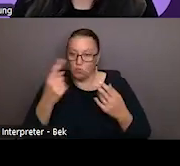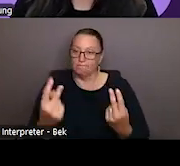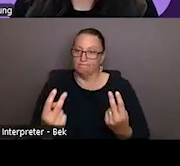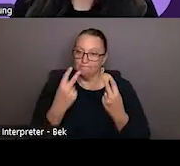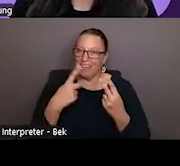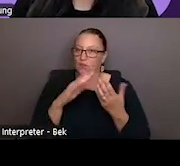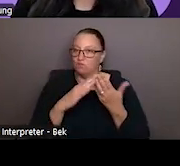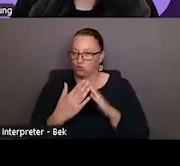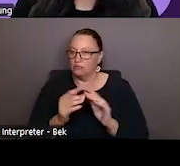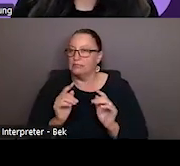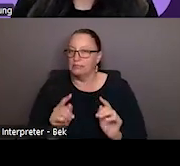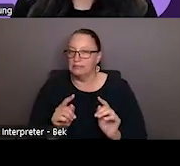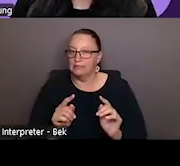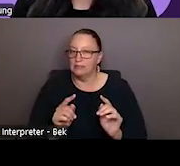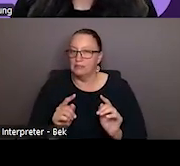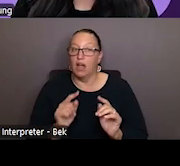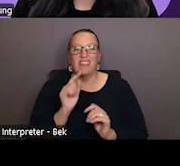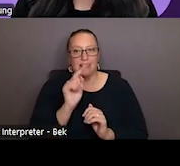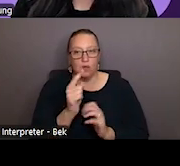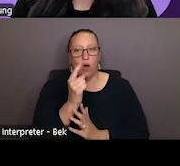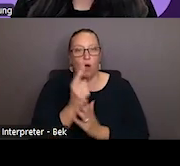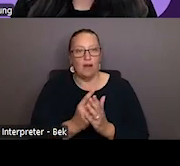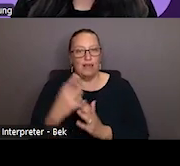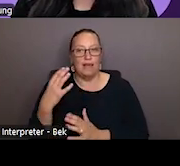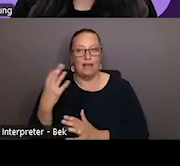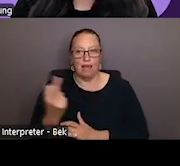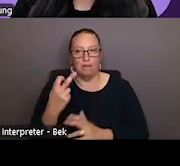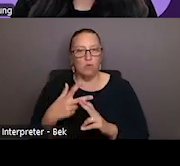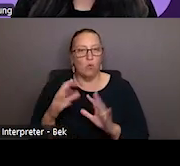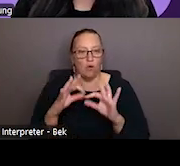and only organizations can be nominated.